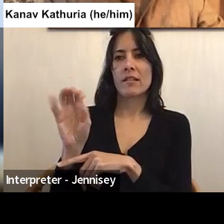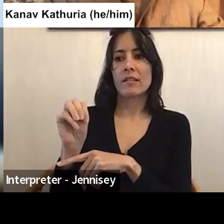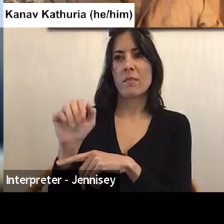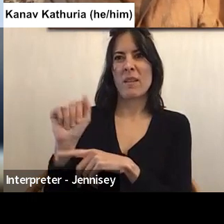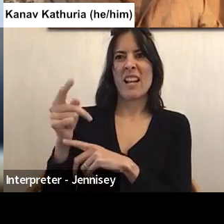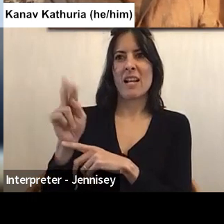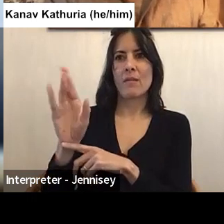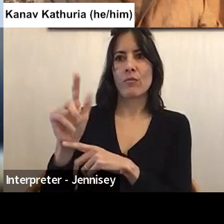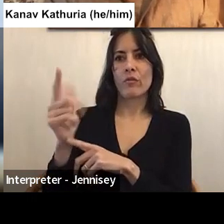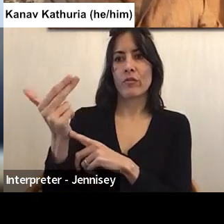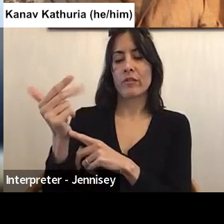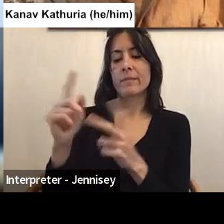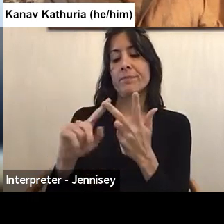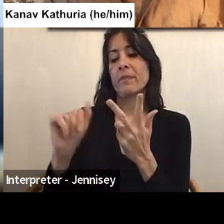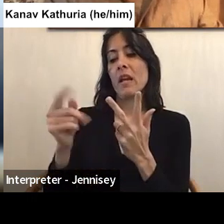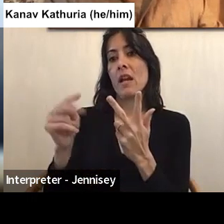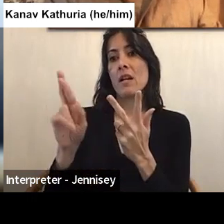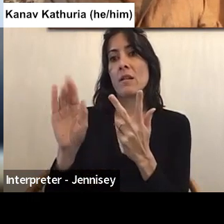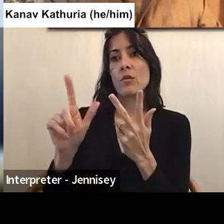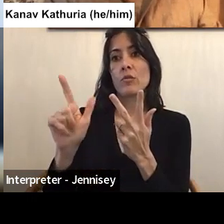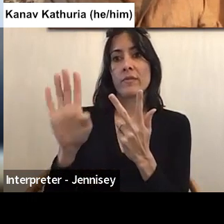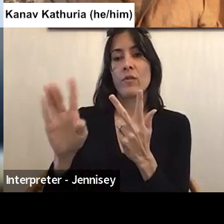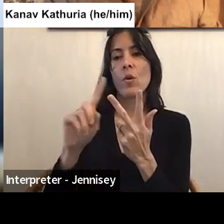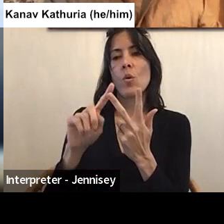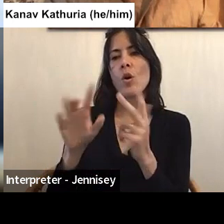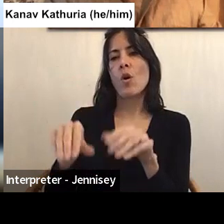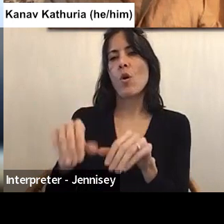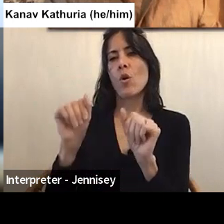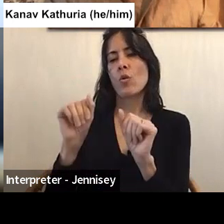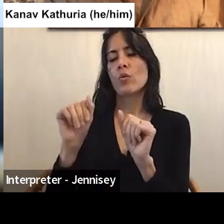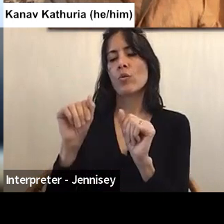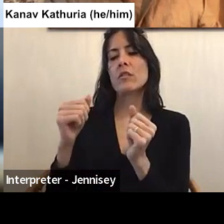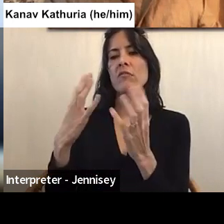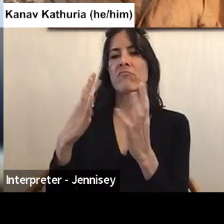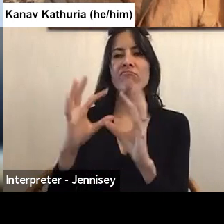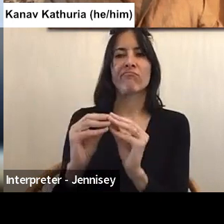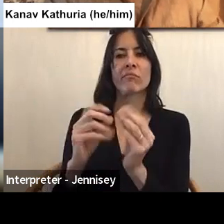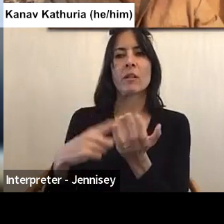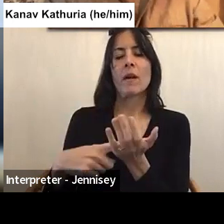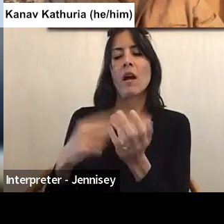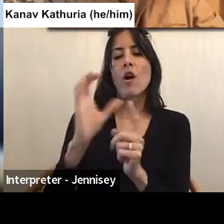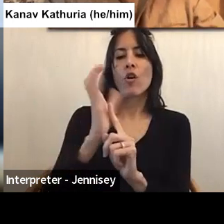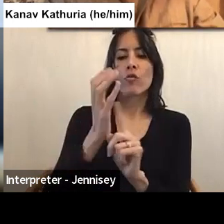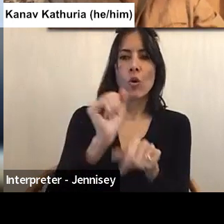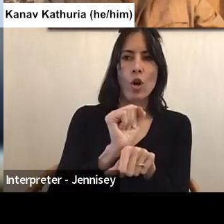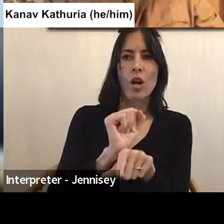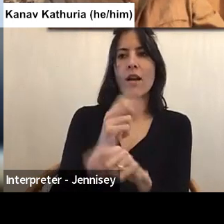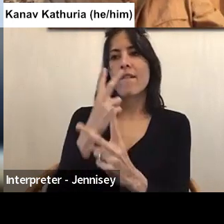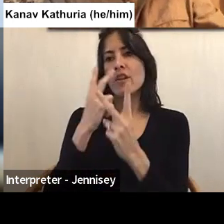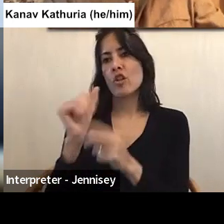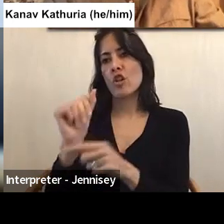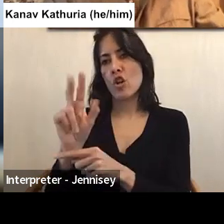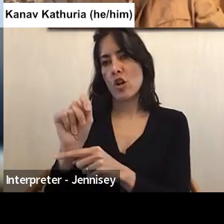April 24th, we will be hosting a program on cultural work visual art, and